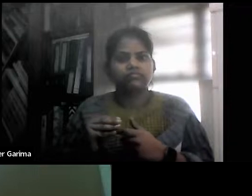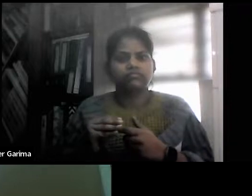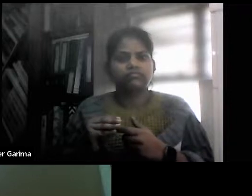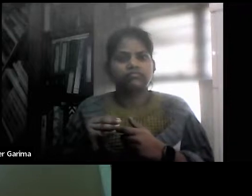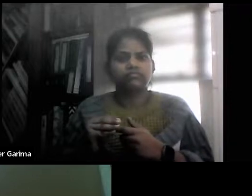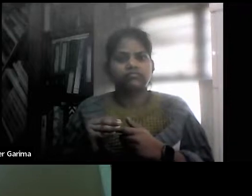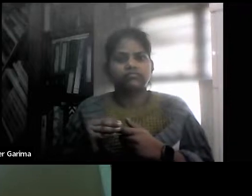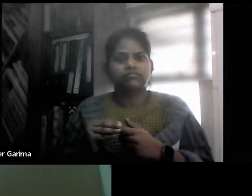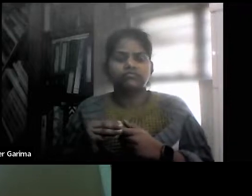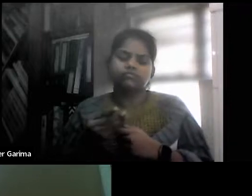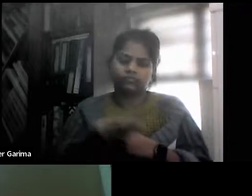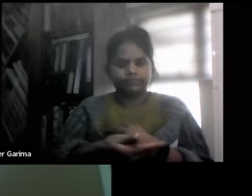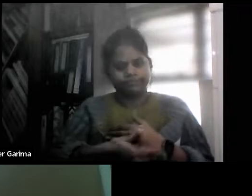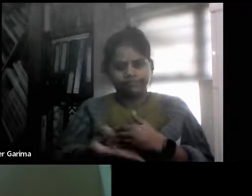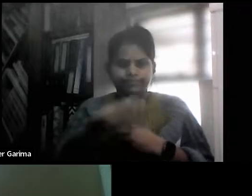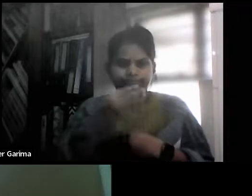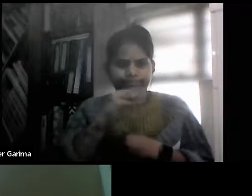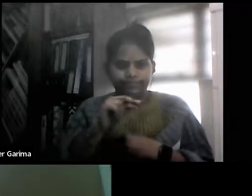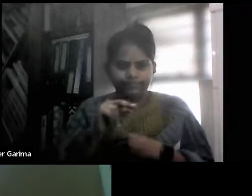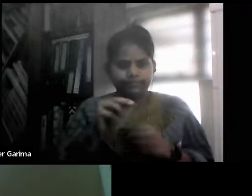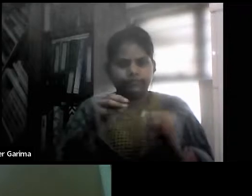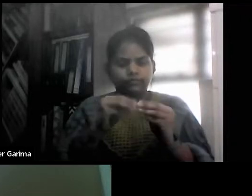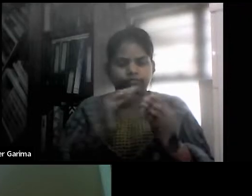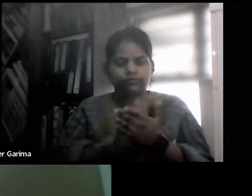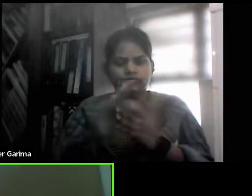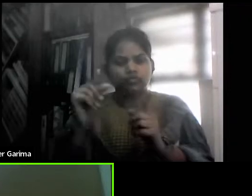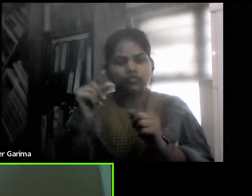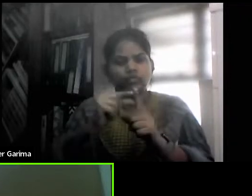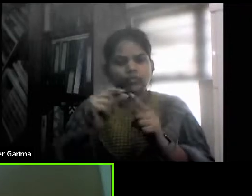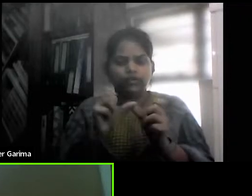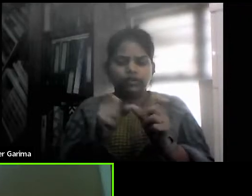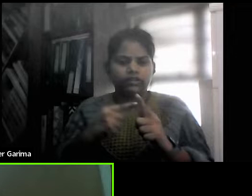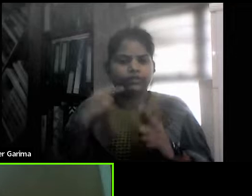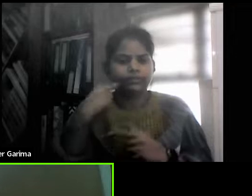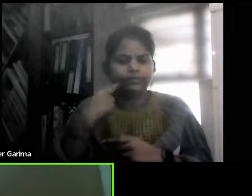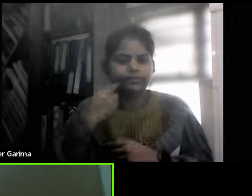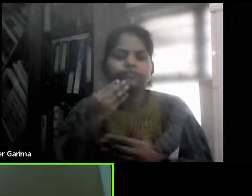Yeah, Boopathi, go ahead. Thank you, Nandini. Yeah, so